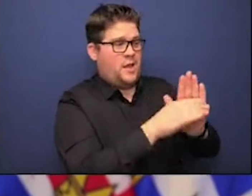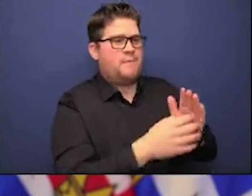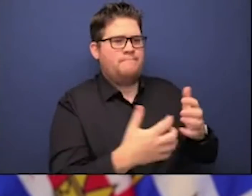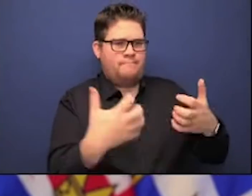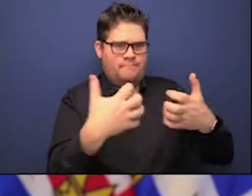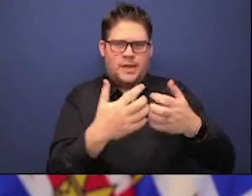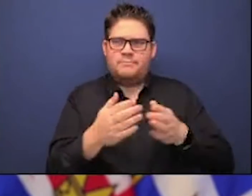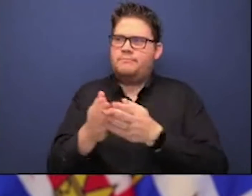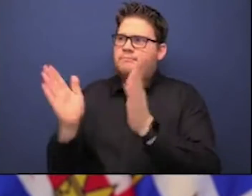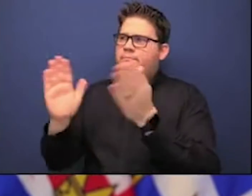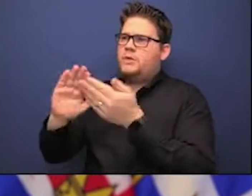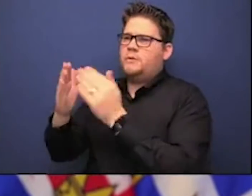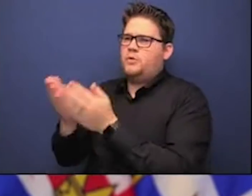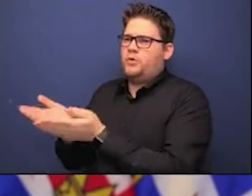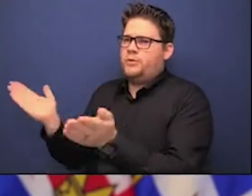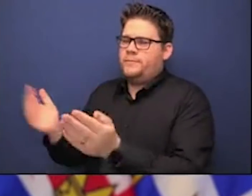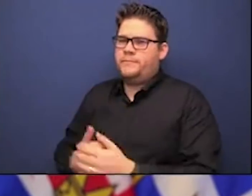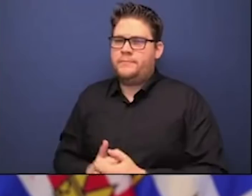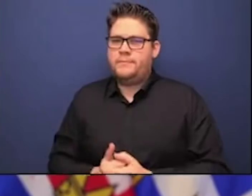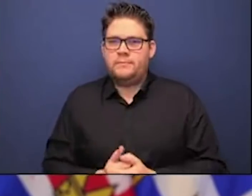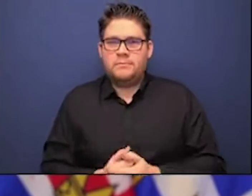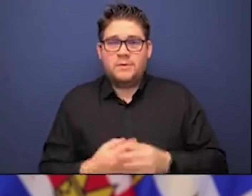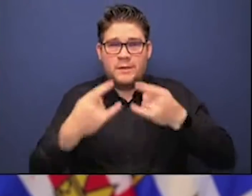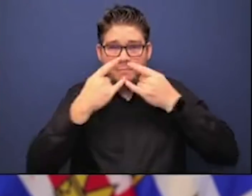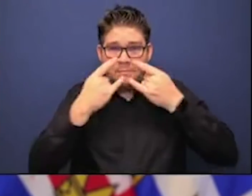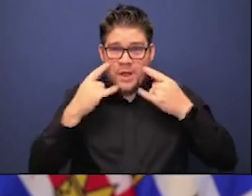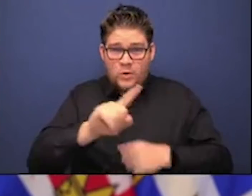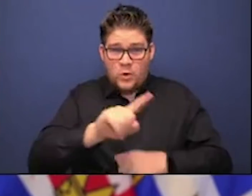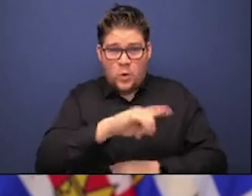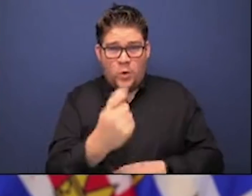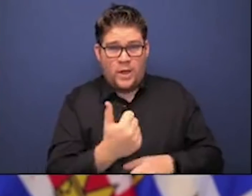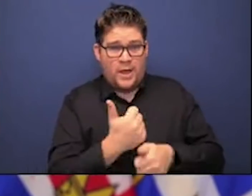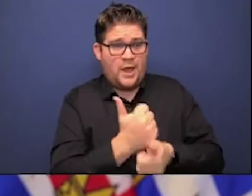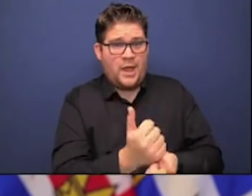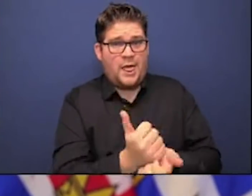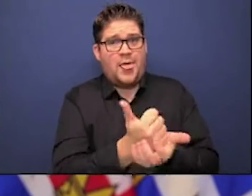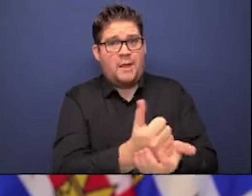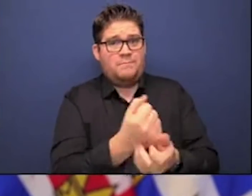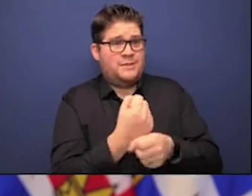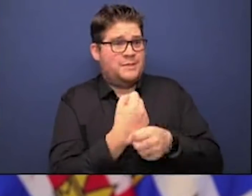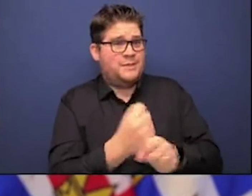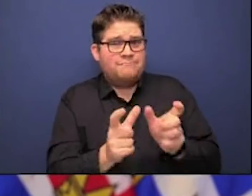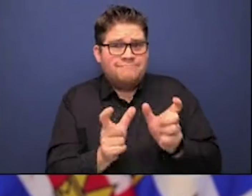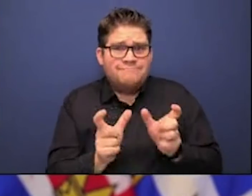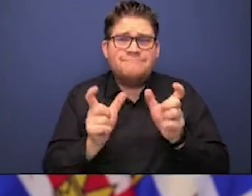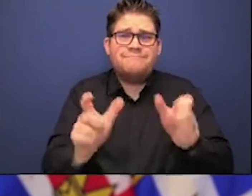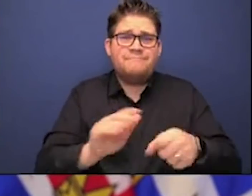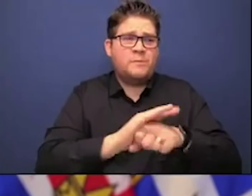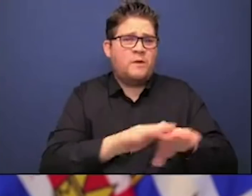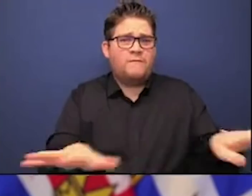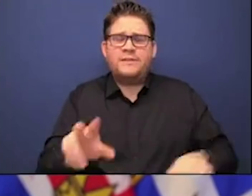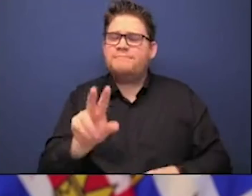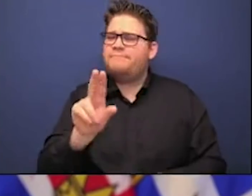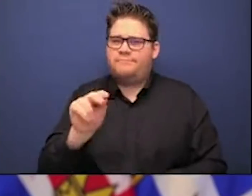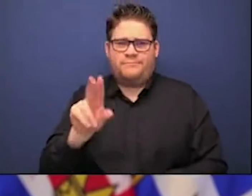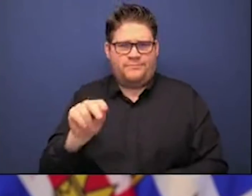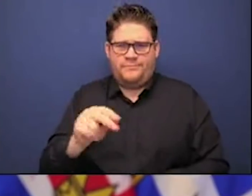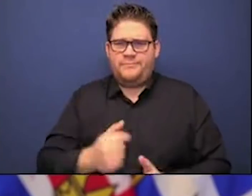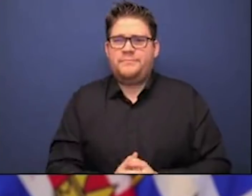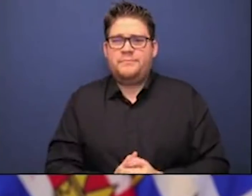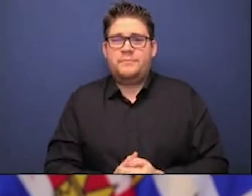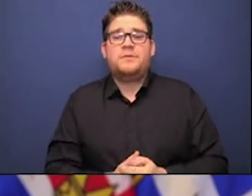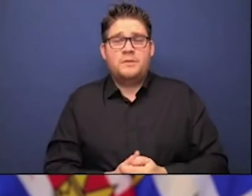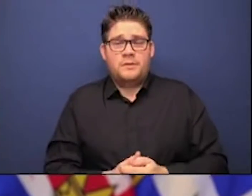not the answer. They won't by themselves stop the spread of COVID, but combined with our other layers,